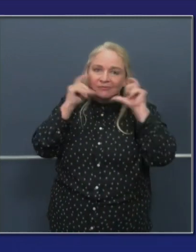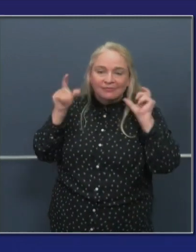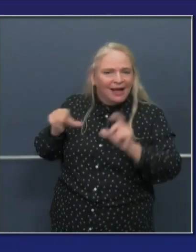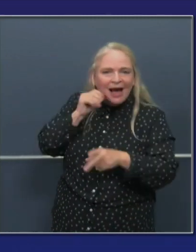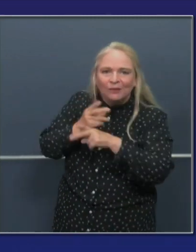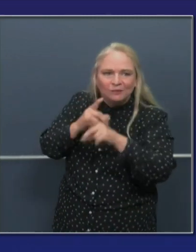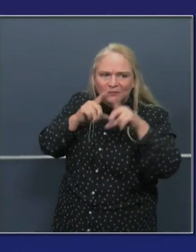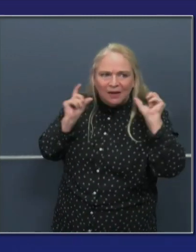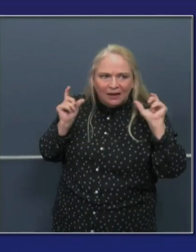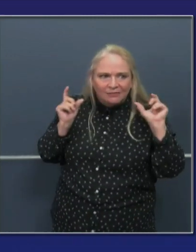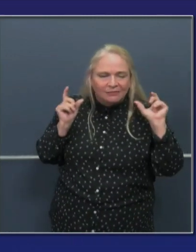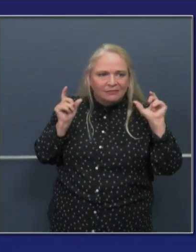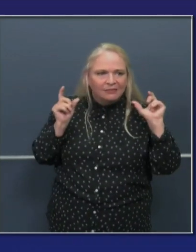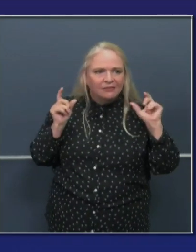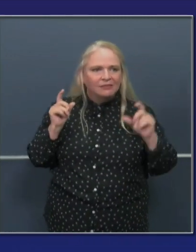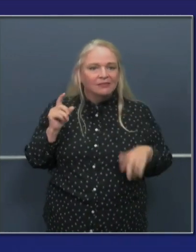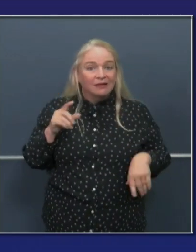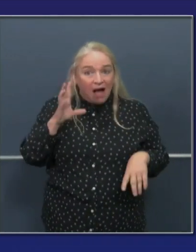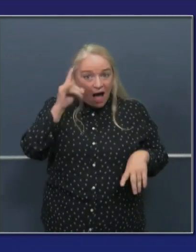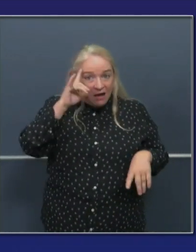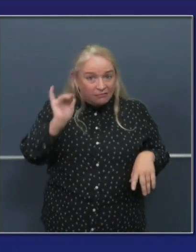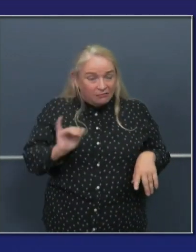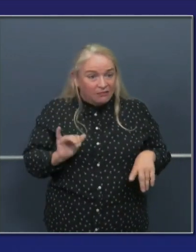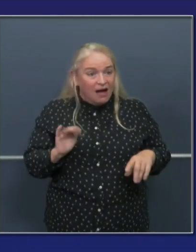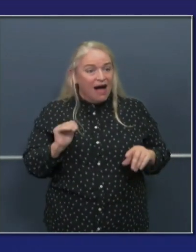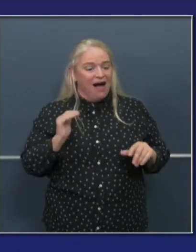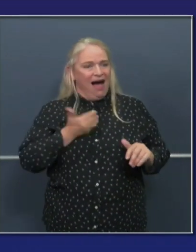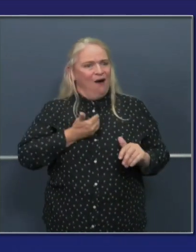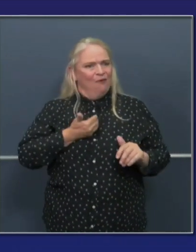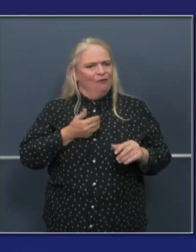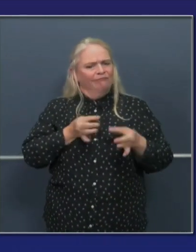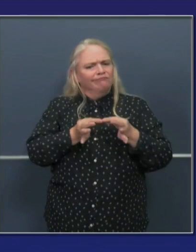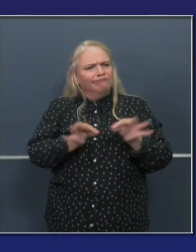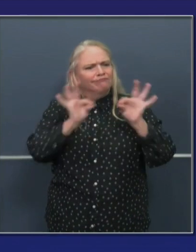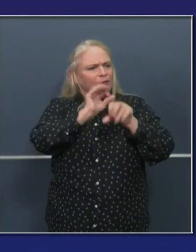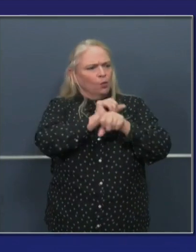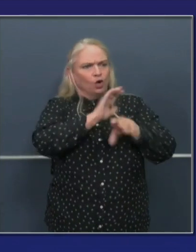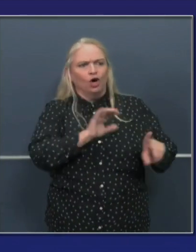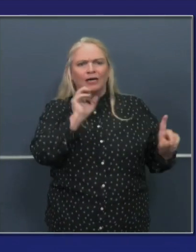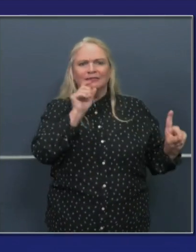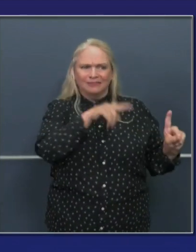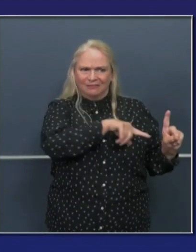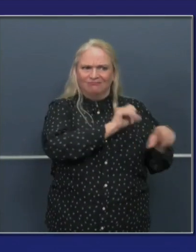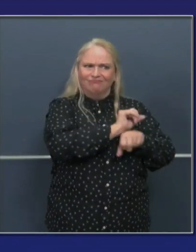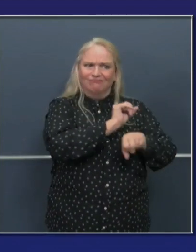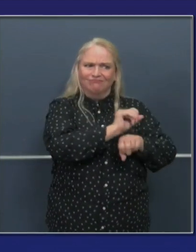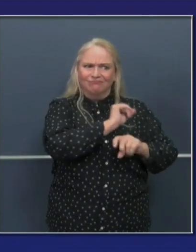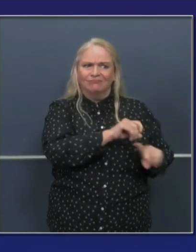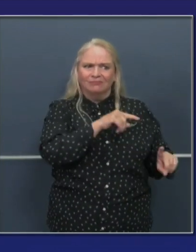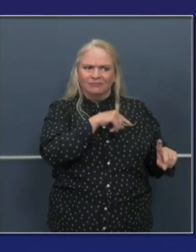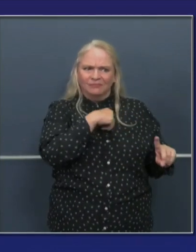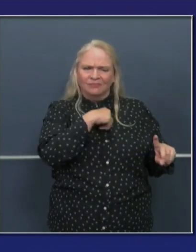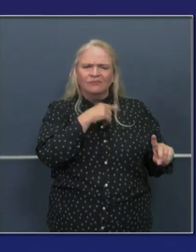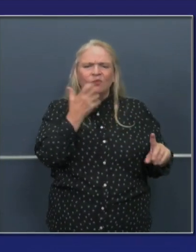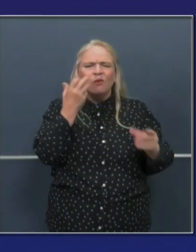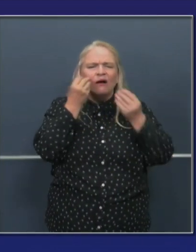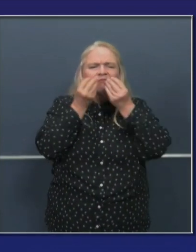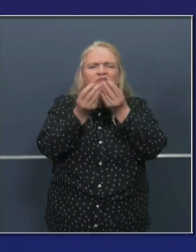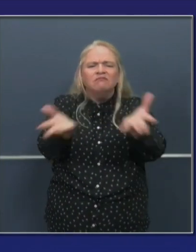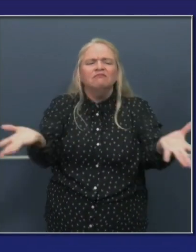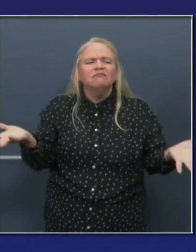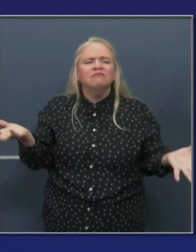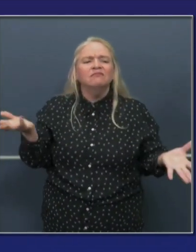also seeing our essential workforce. And I just want to acknowledge that. There's a little bit of mythology about reopening the